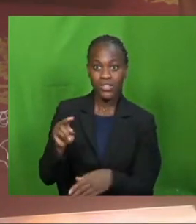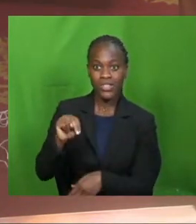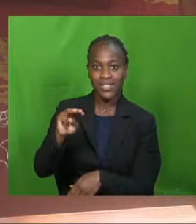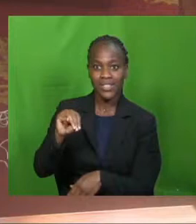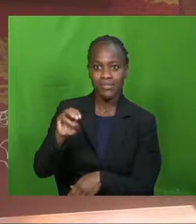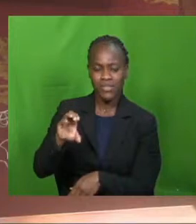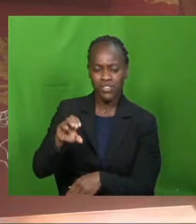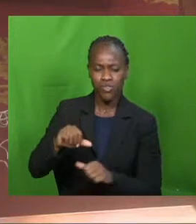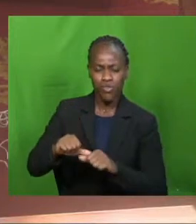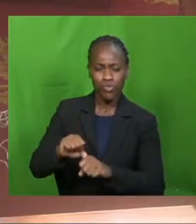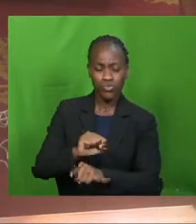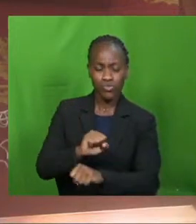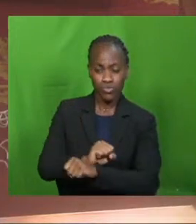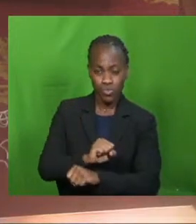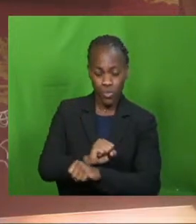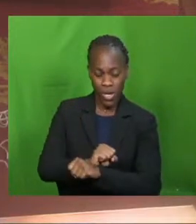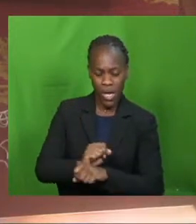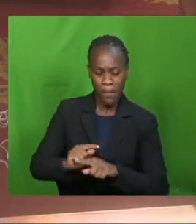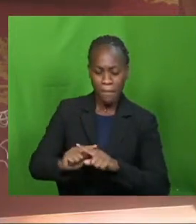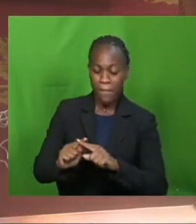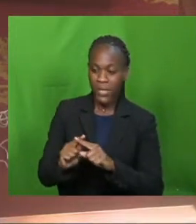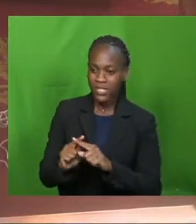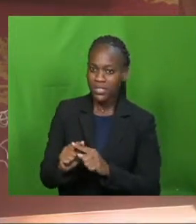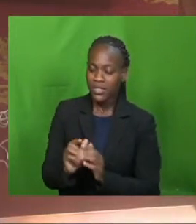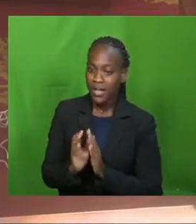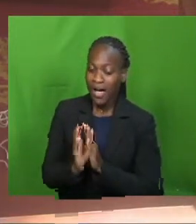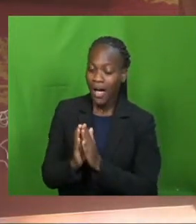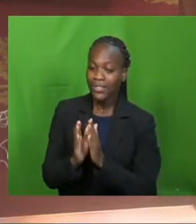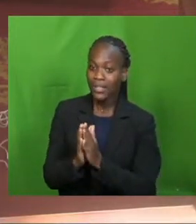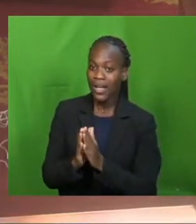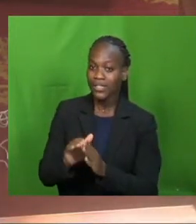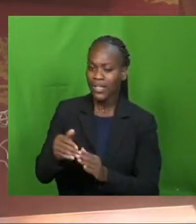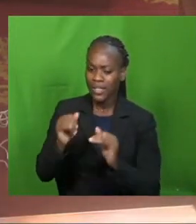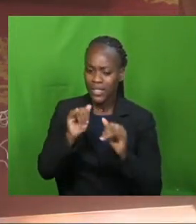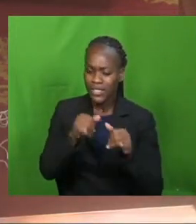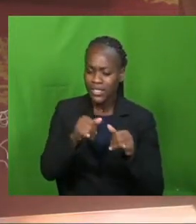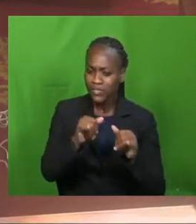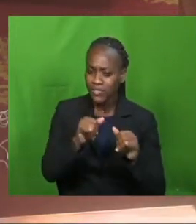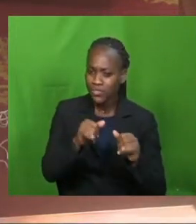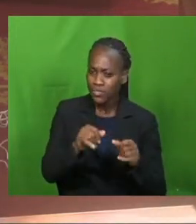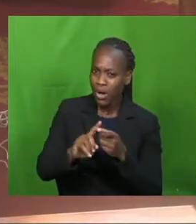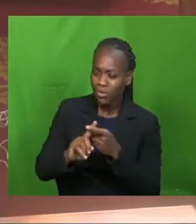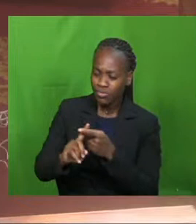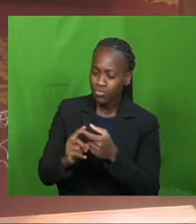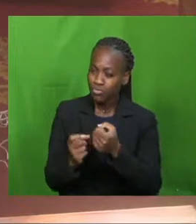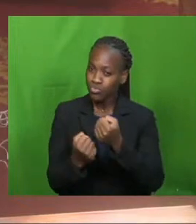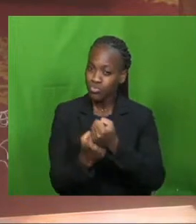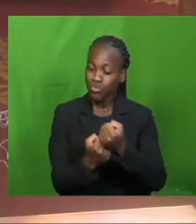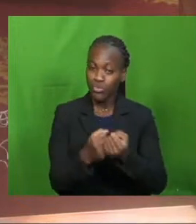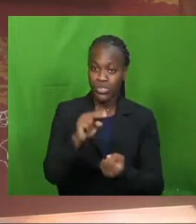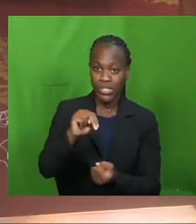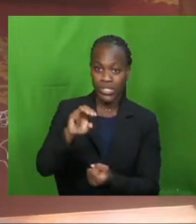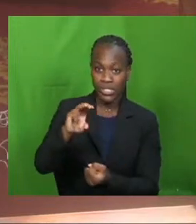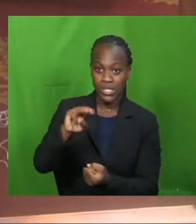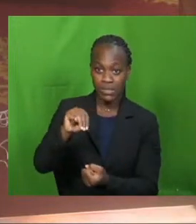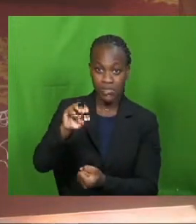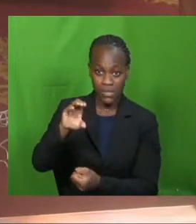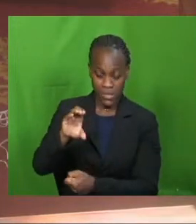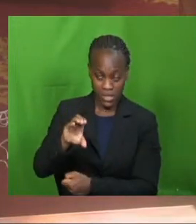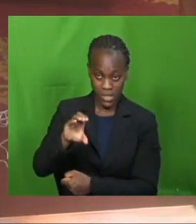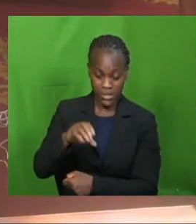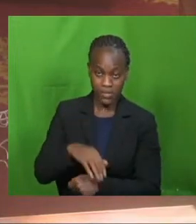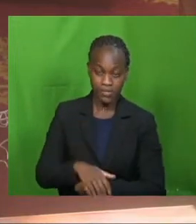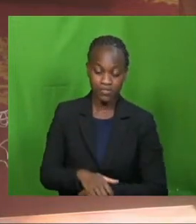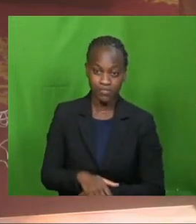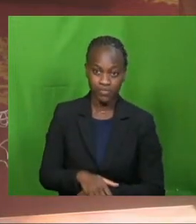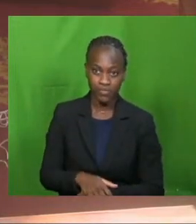to development partners and other stakeholders to support the NMC to enhance its operations. Mr. Speaker, when the report of attacks on journalists